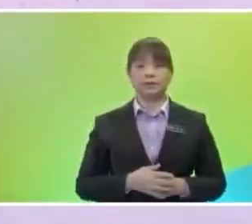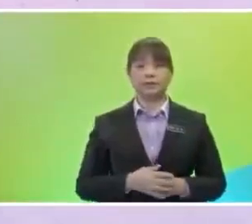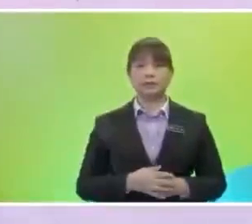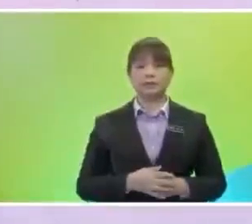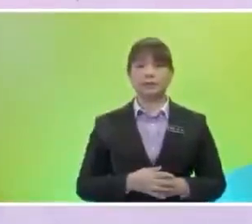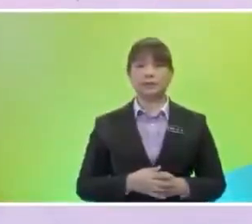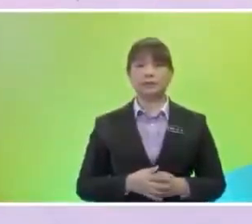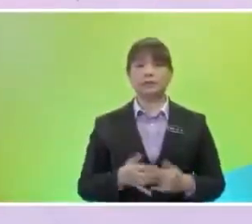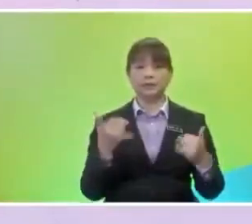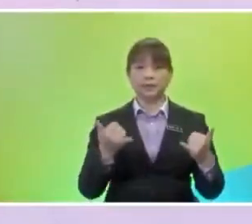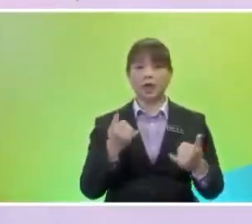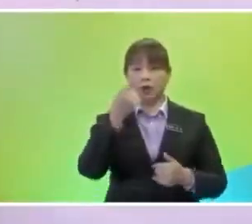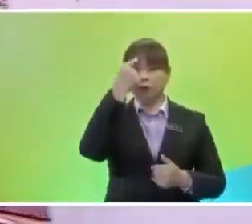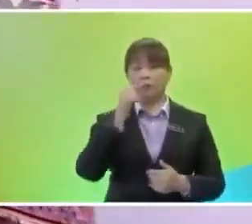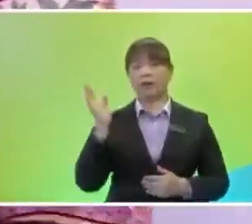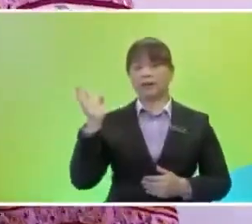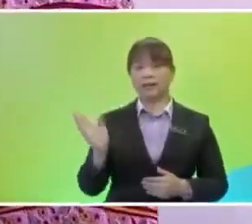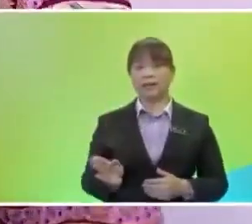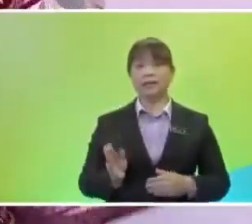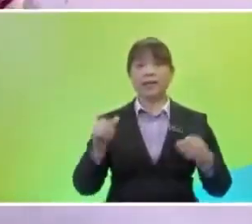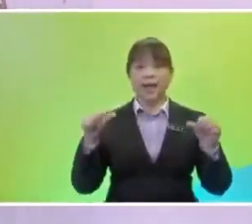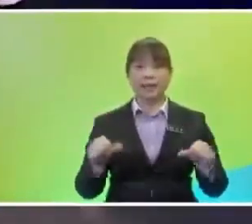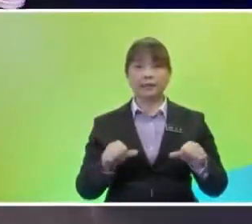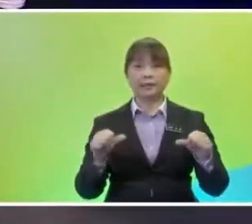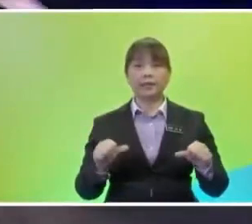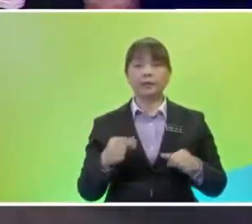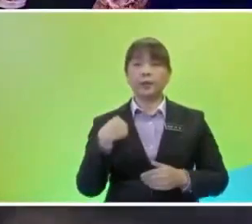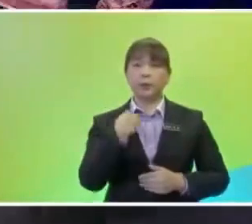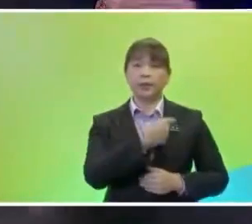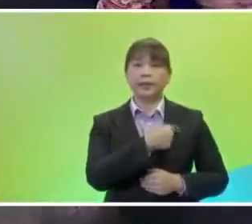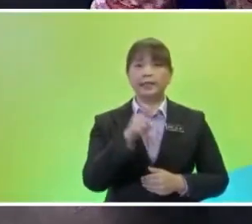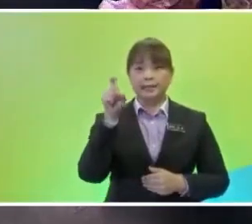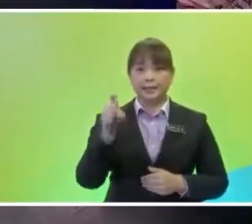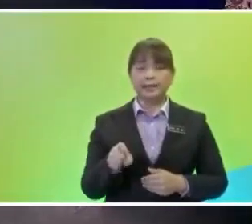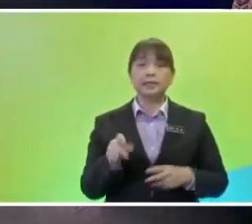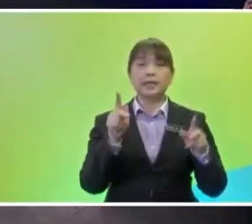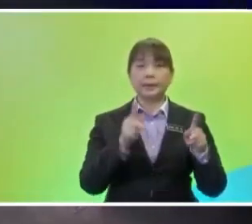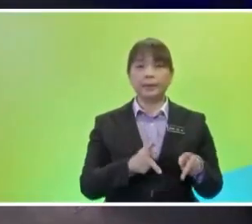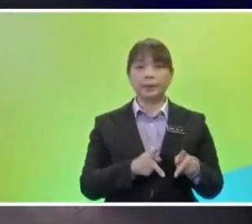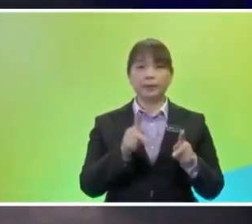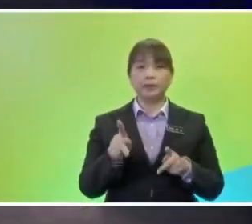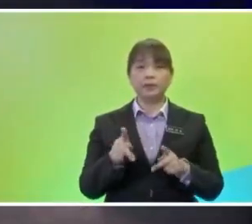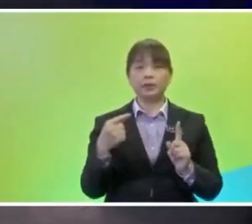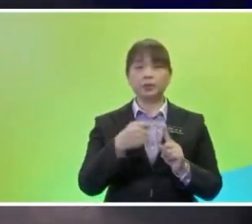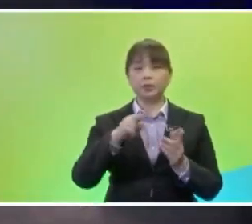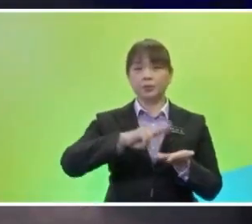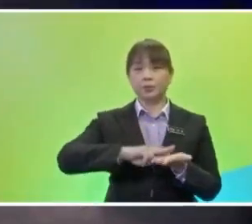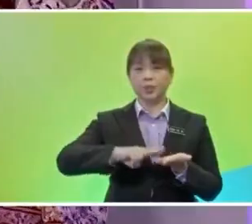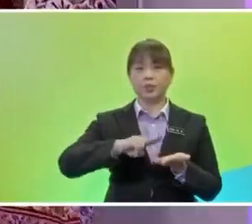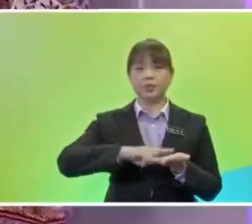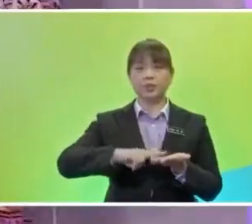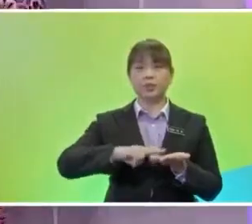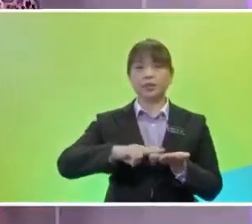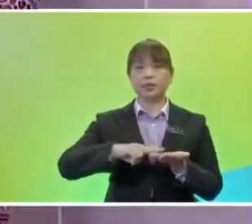this crossword puzzle activity, I will need to I will need our pupils to read the clues and then complete